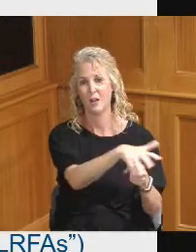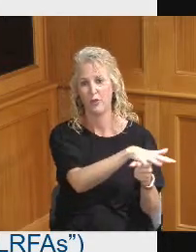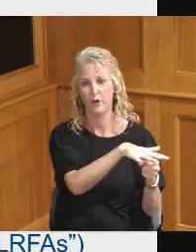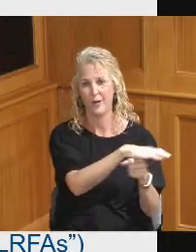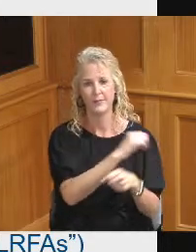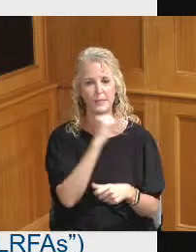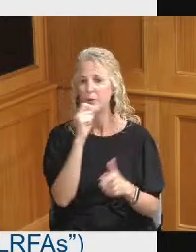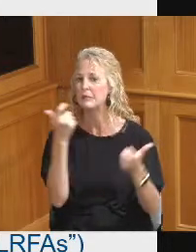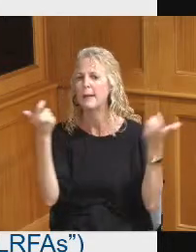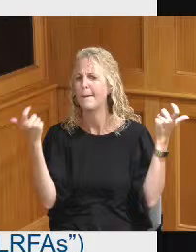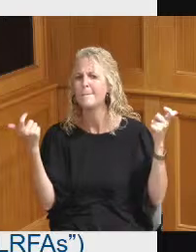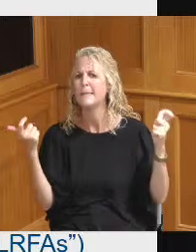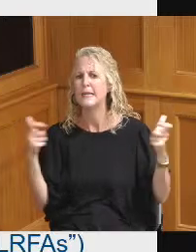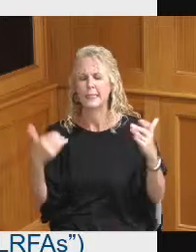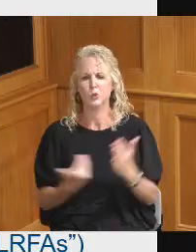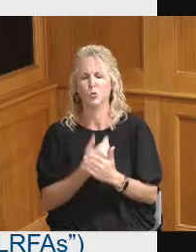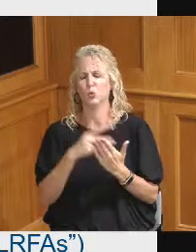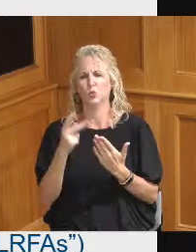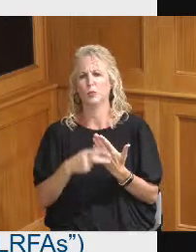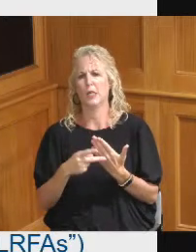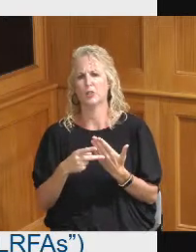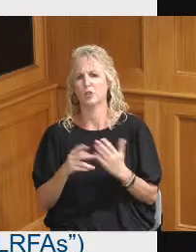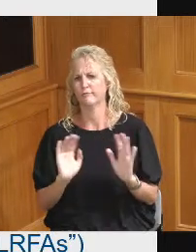a big extension of what we're already doing.